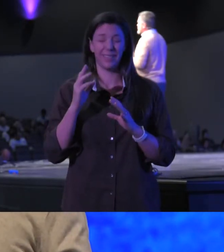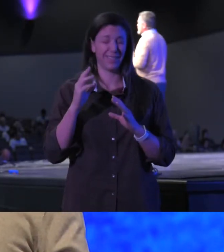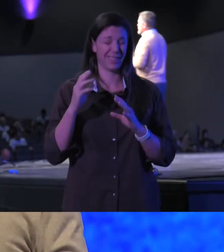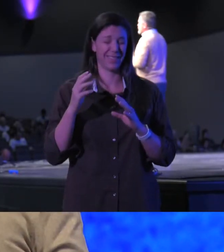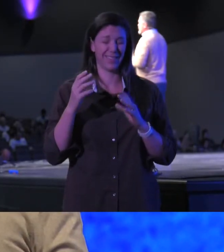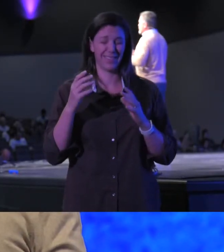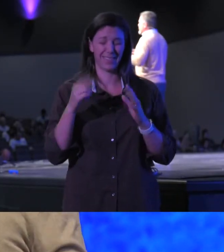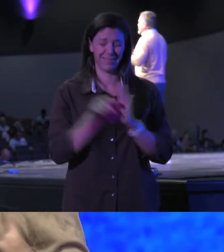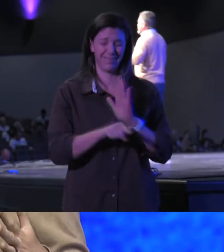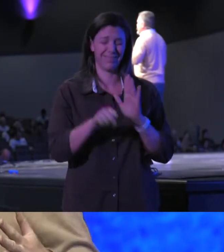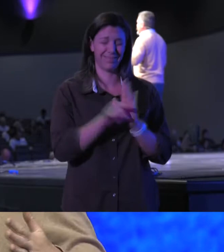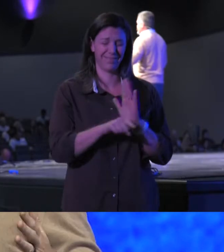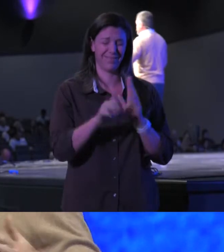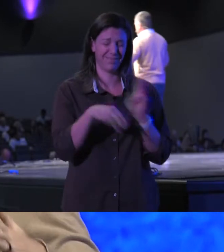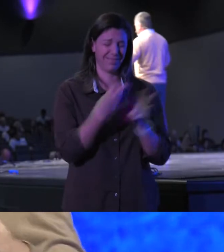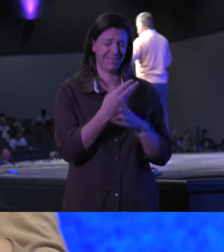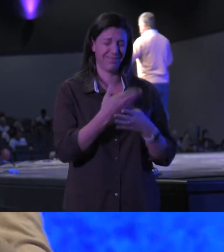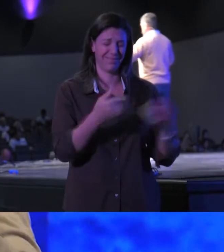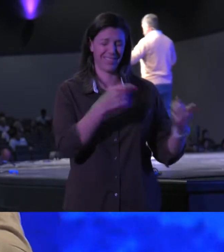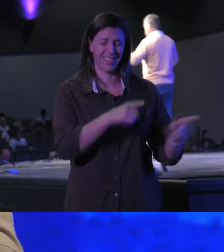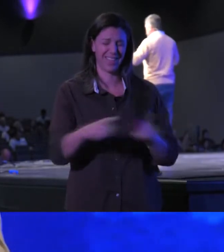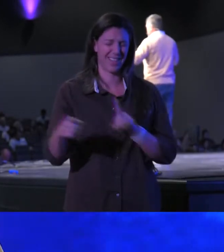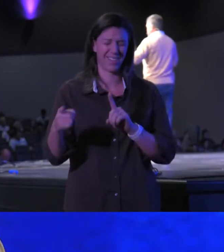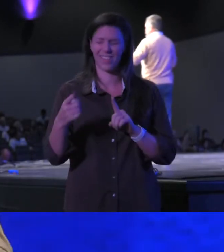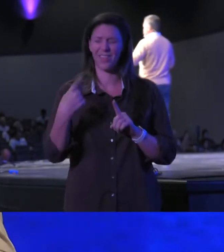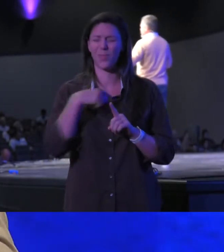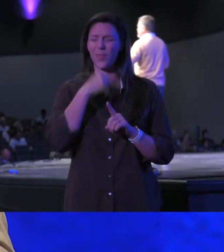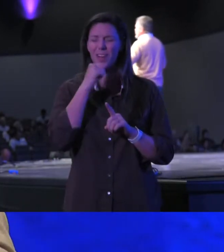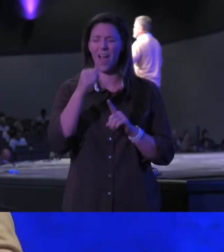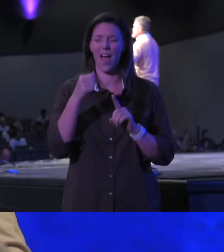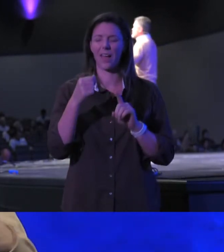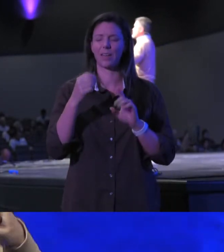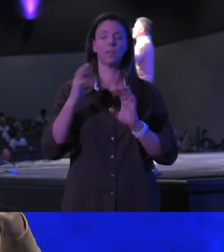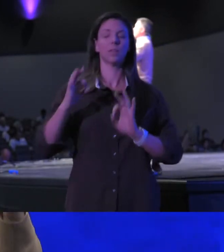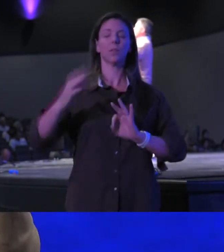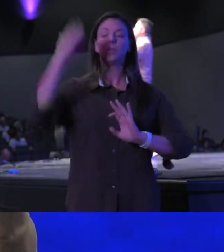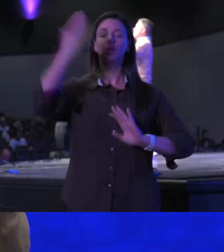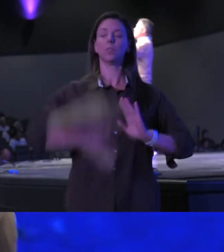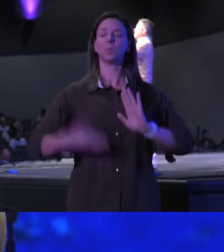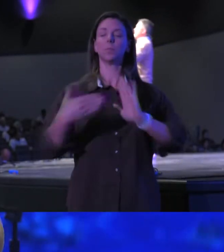us. We recognize that in this room alone,